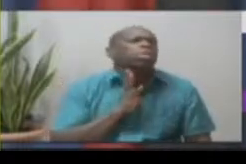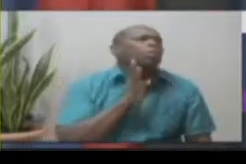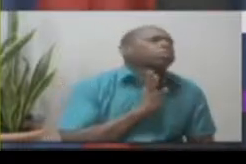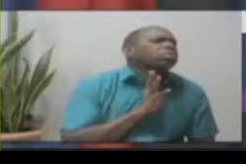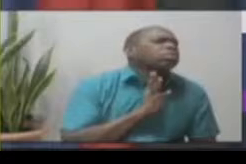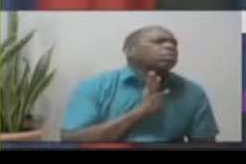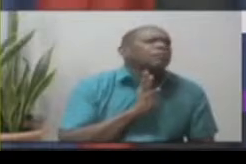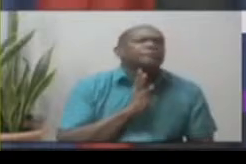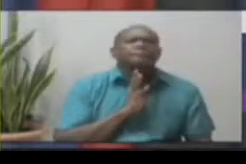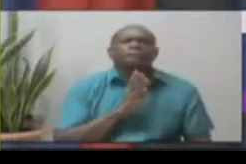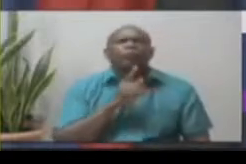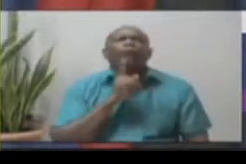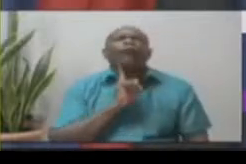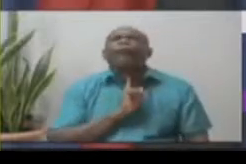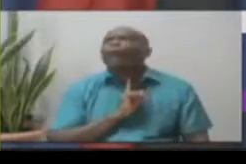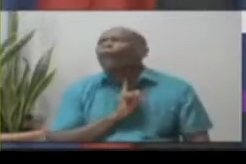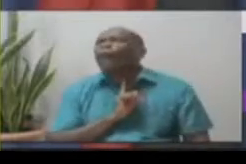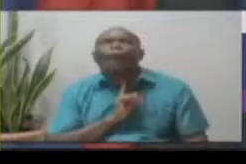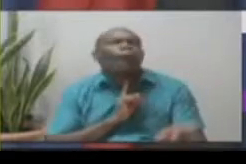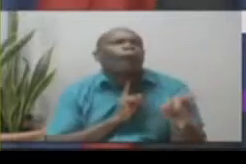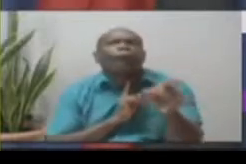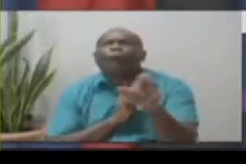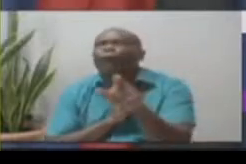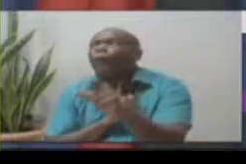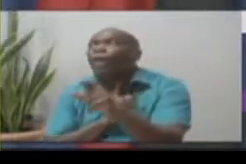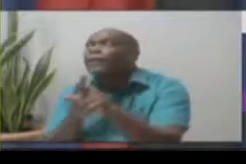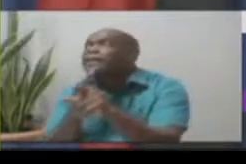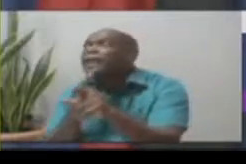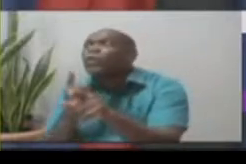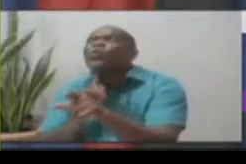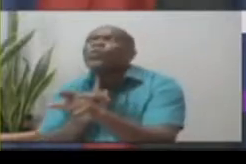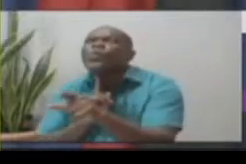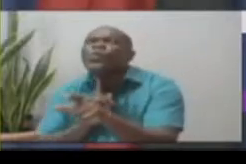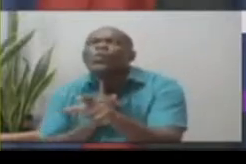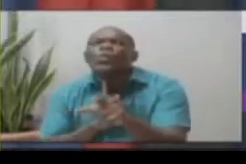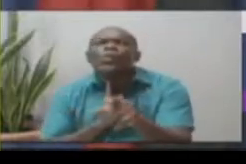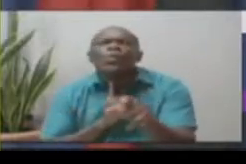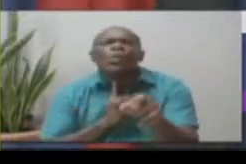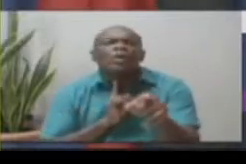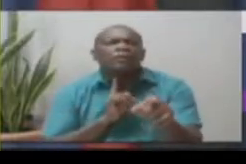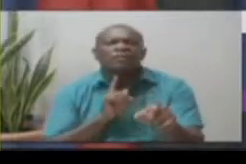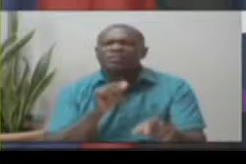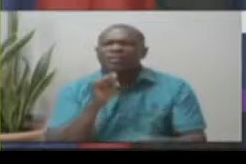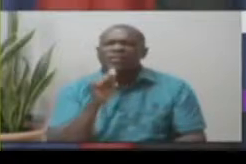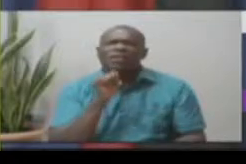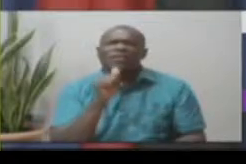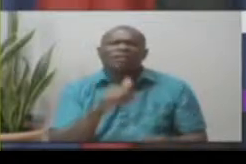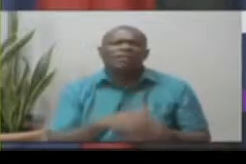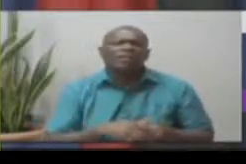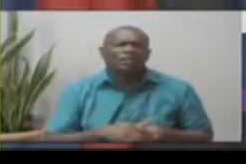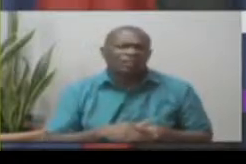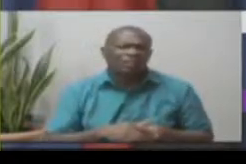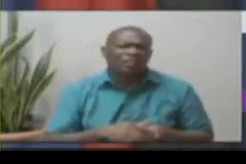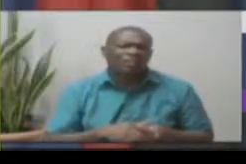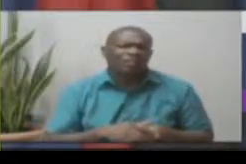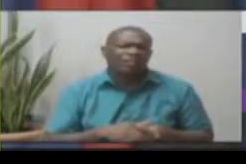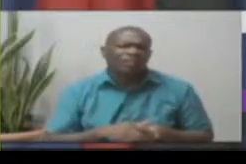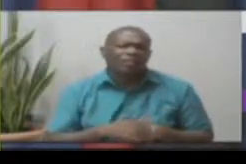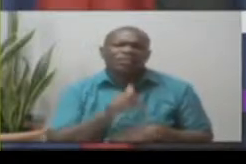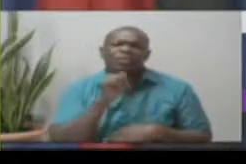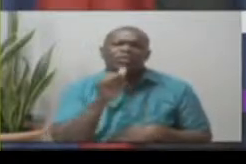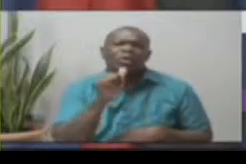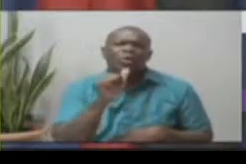children for the last decades have been vaccinated to go to school and stay safe. Many of the